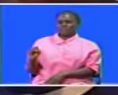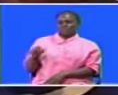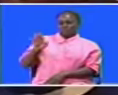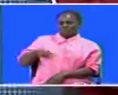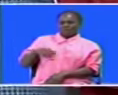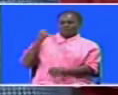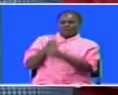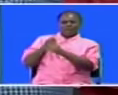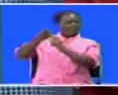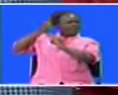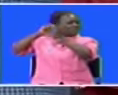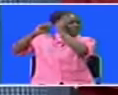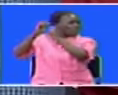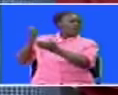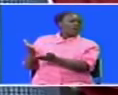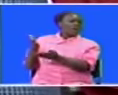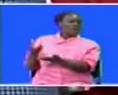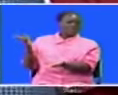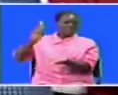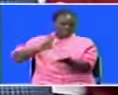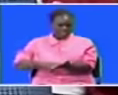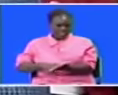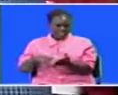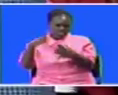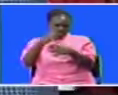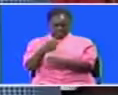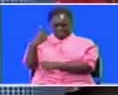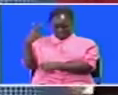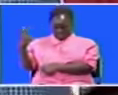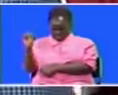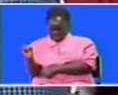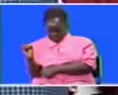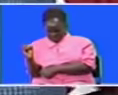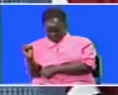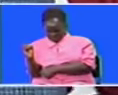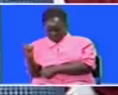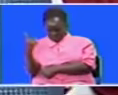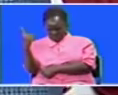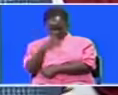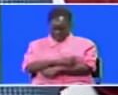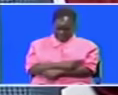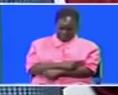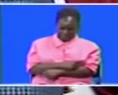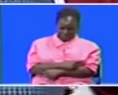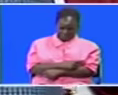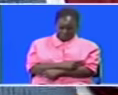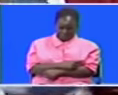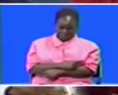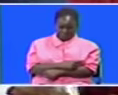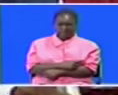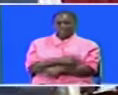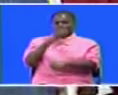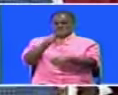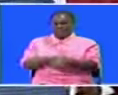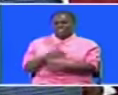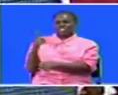kwa saloon. Aende ya register kampuni 20. Siku moja. Aende